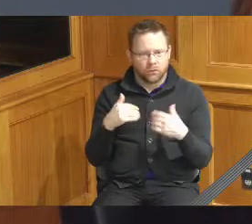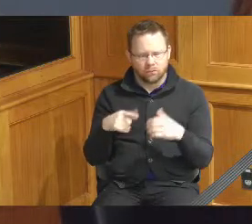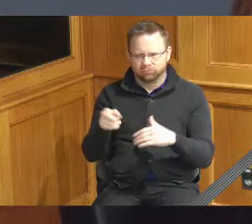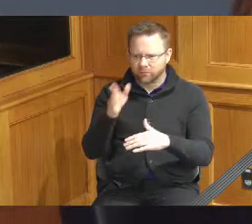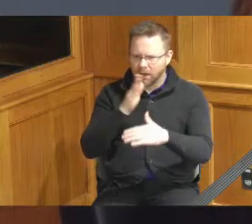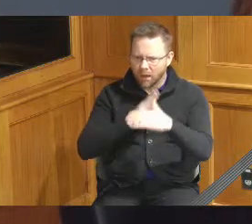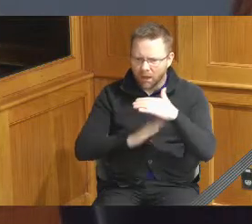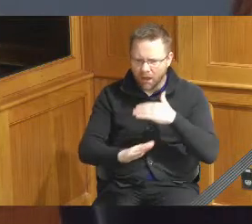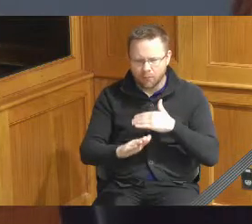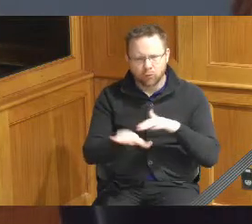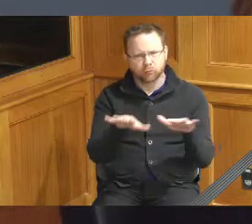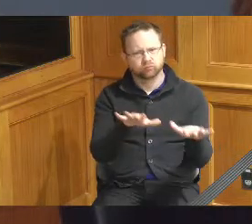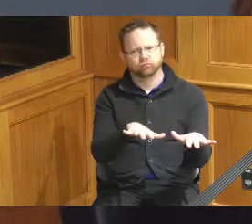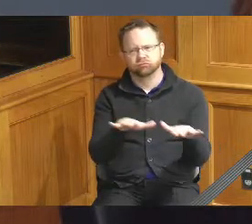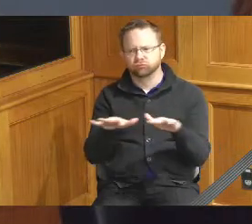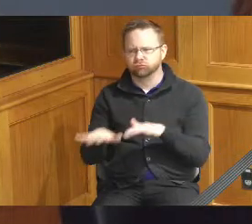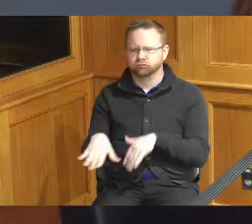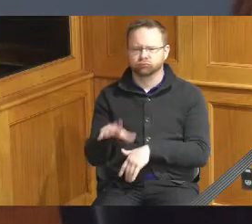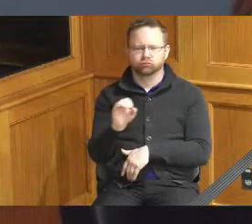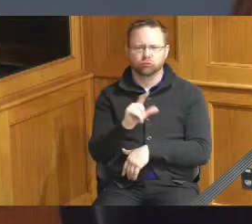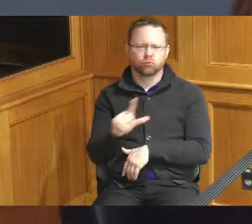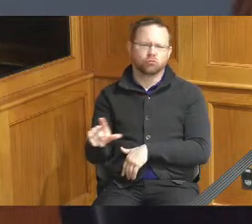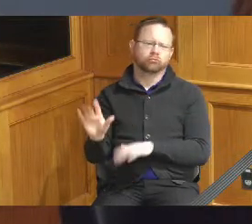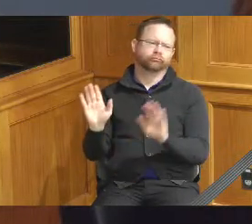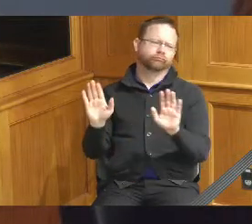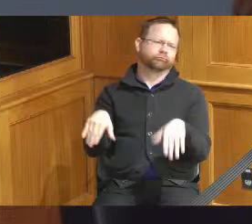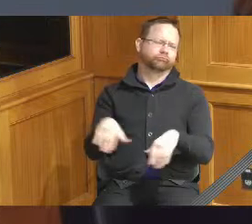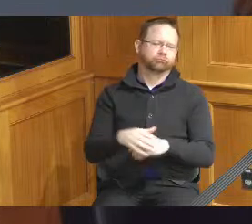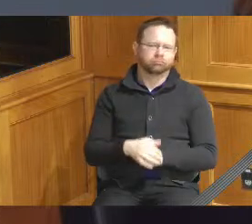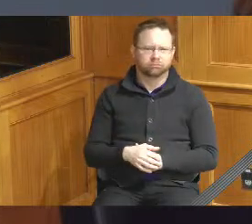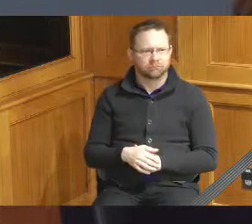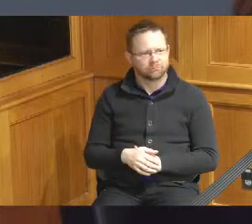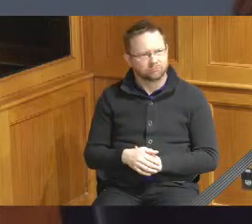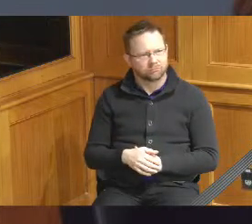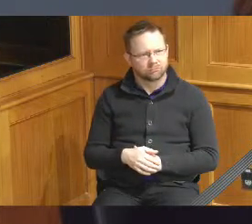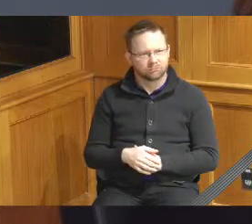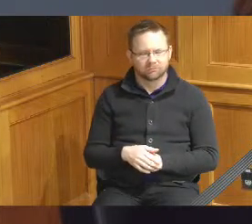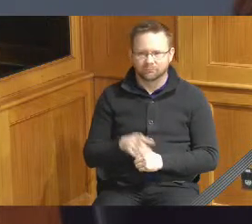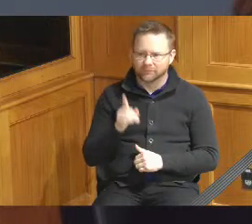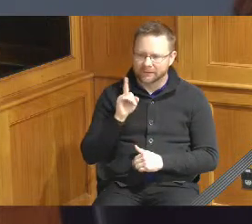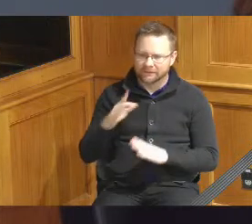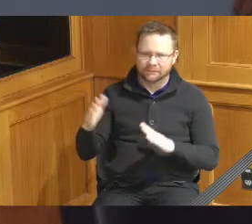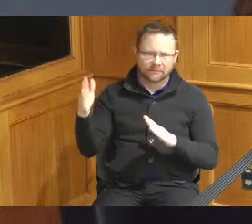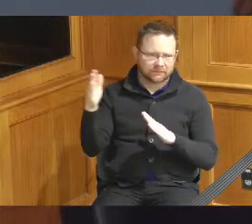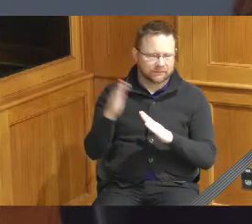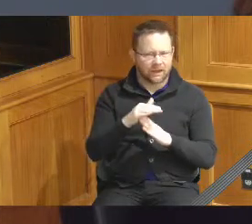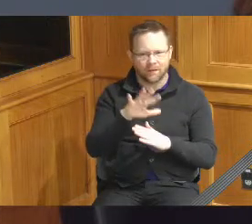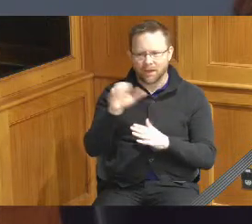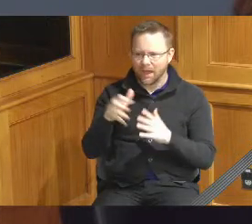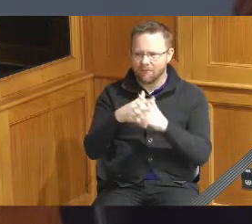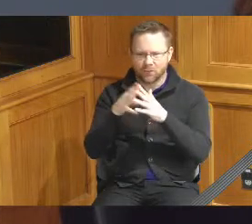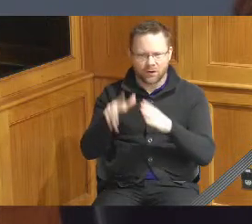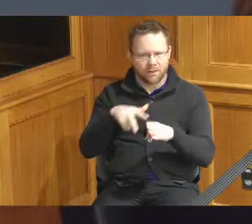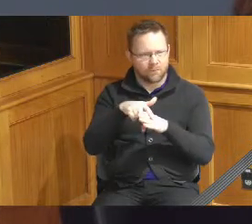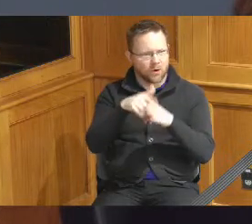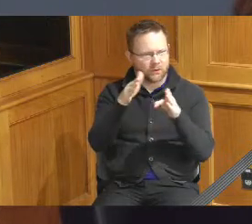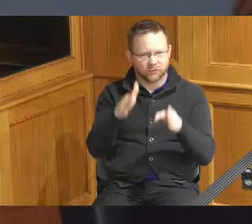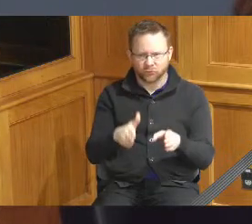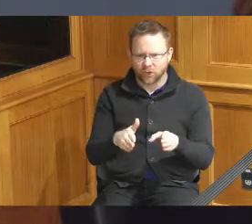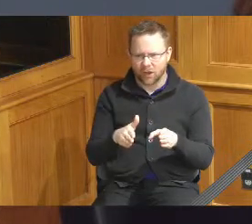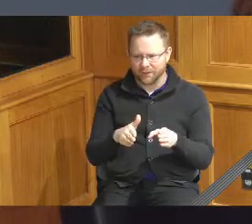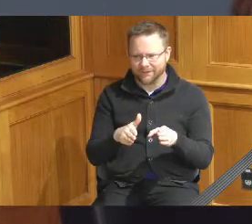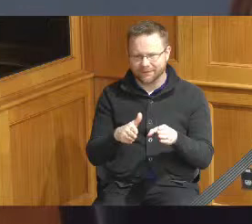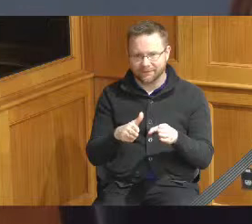humble, laid-back, and cool approach to life. He is the hands-down leading African-American jockey in total